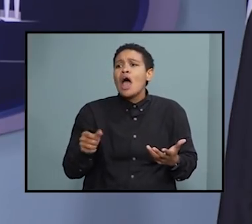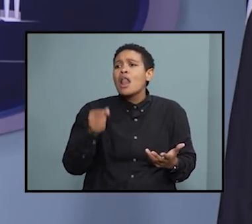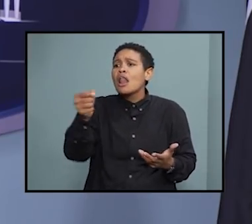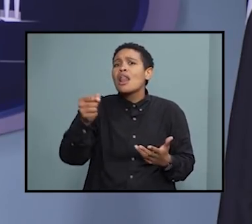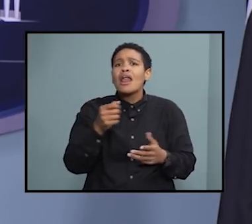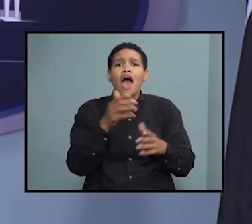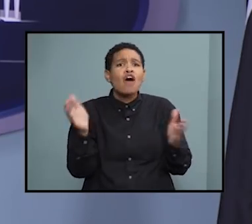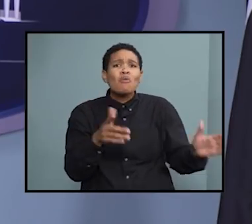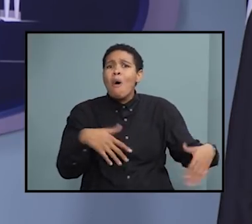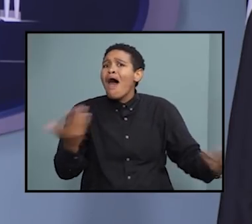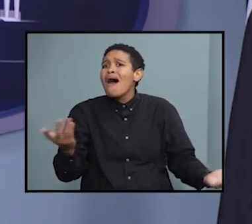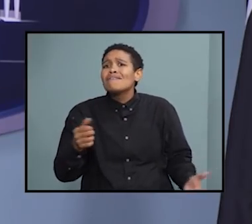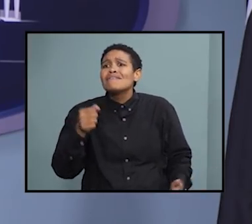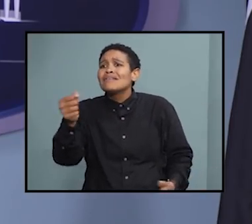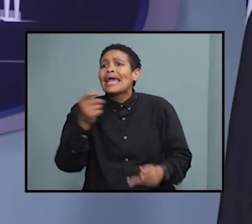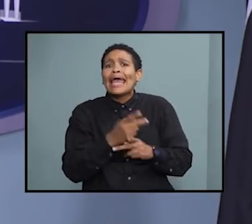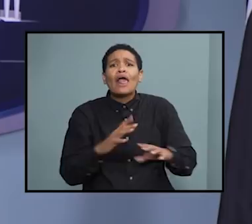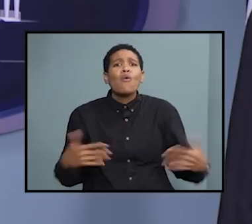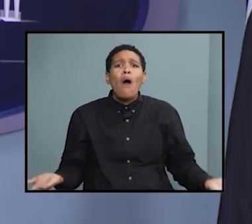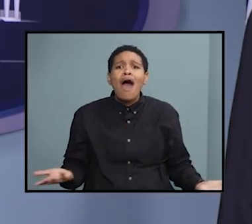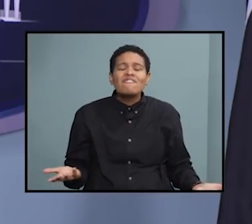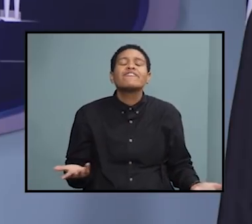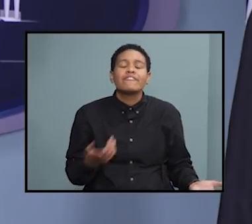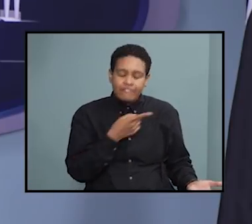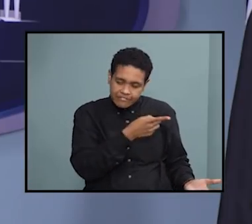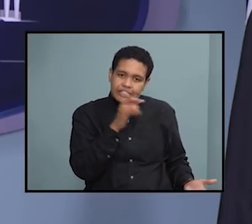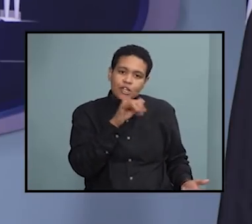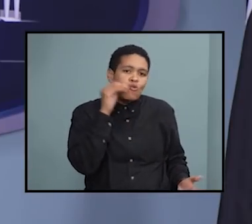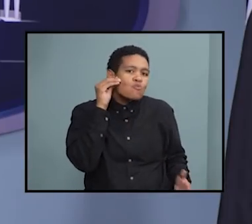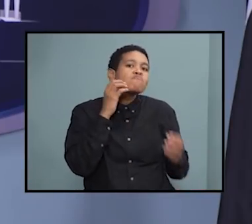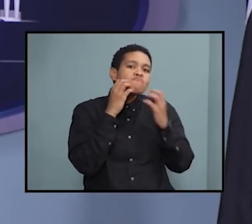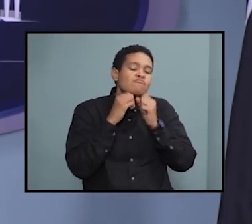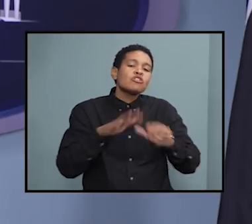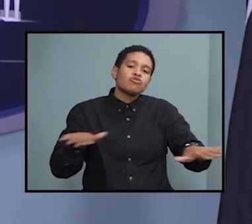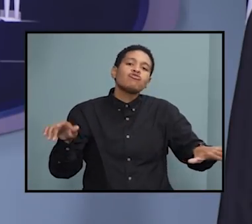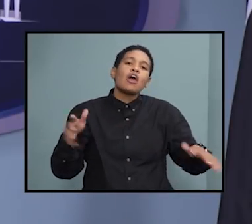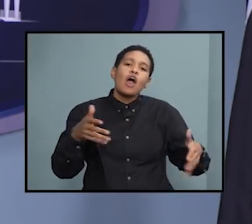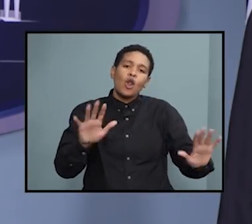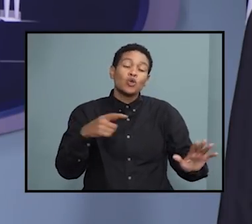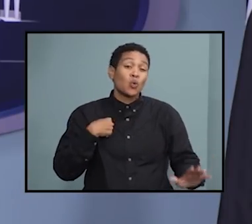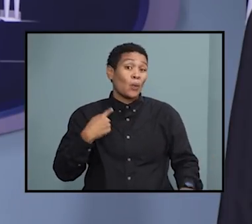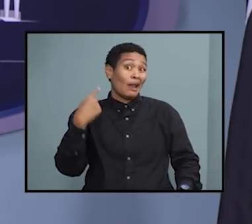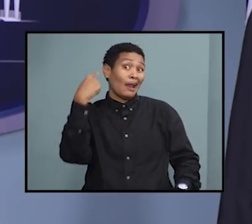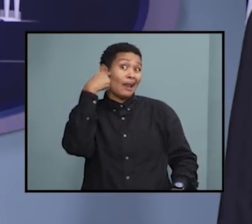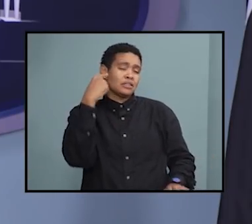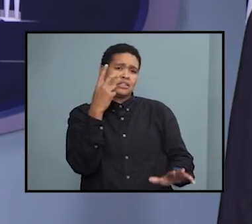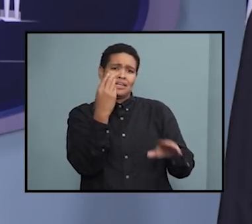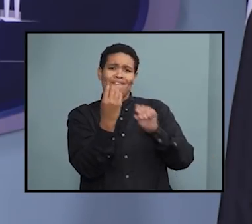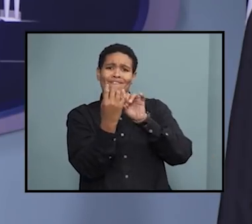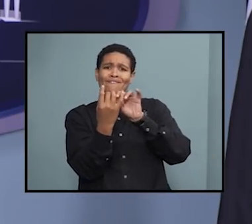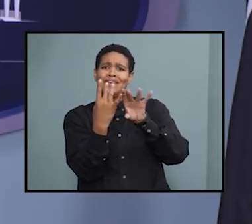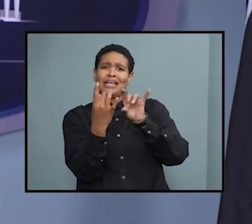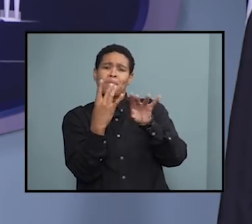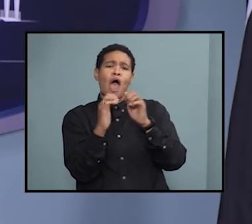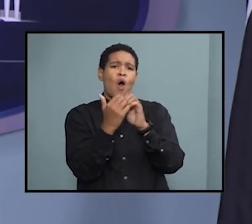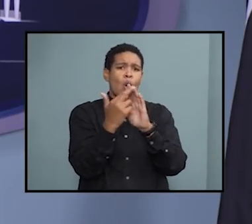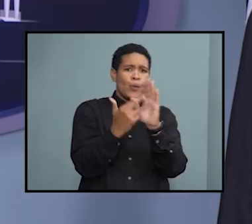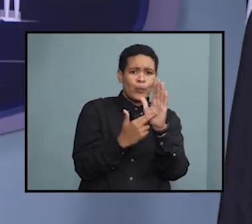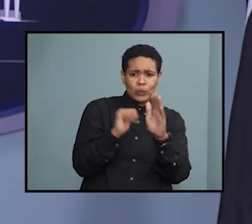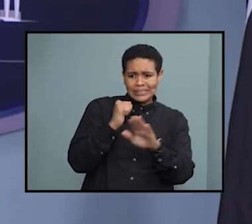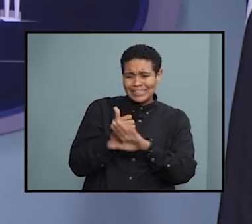arrangement available for that purpose. So we have listened to the feedback in relation to how the orders are